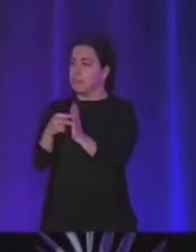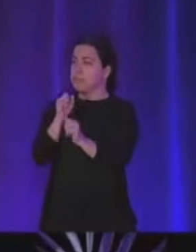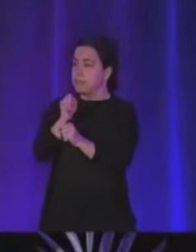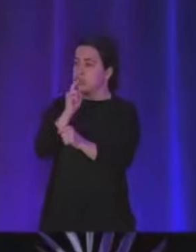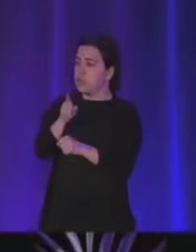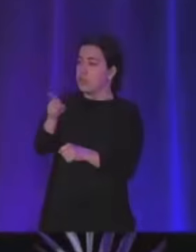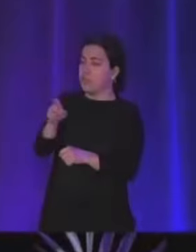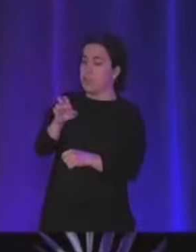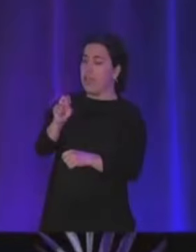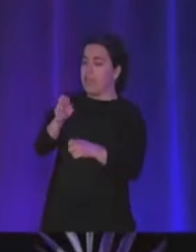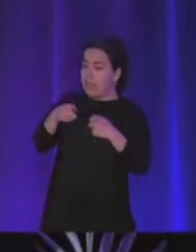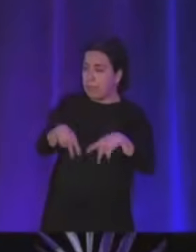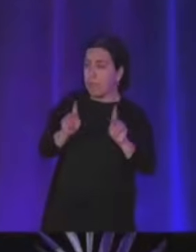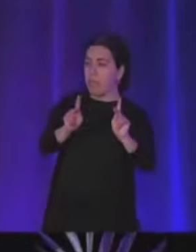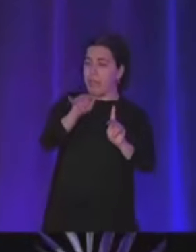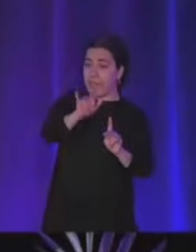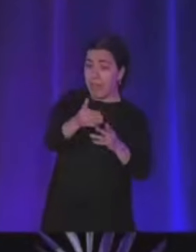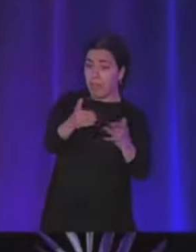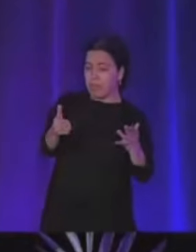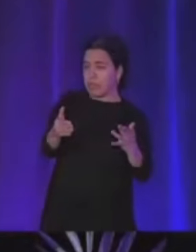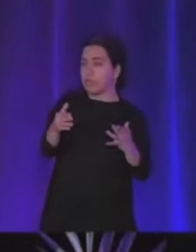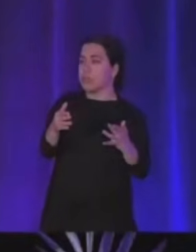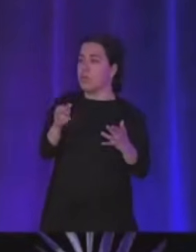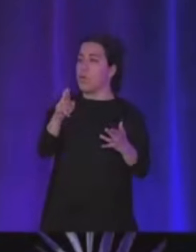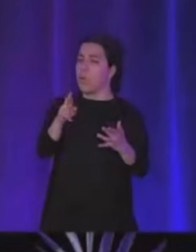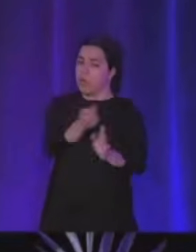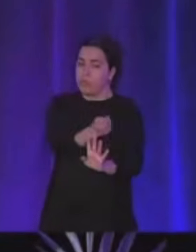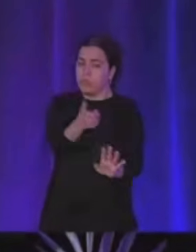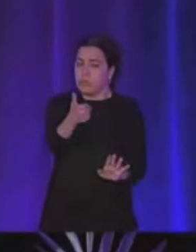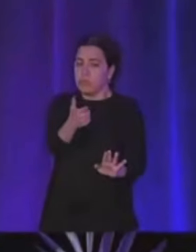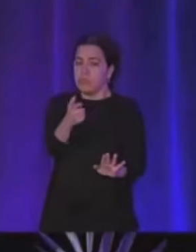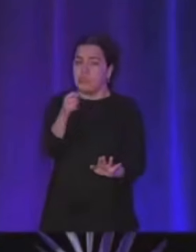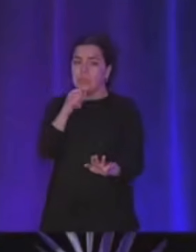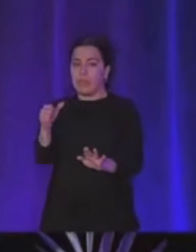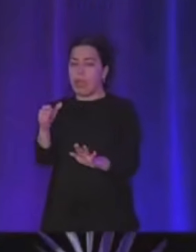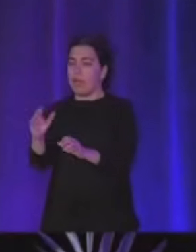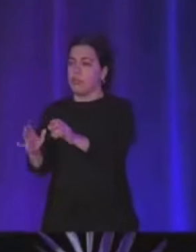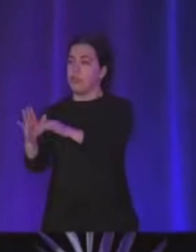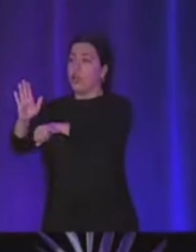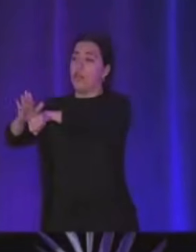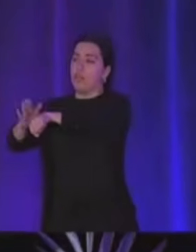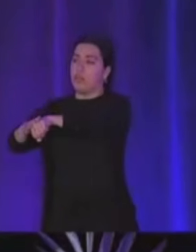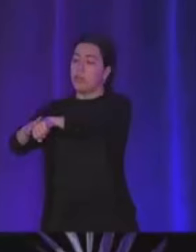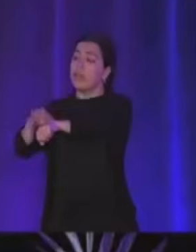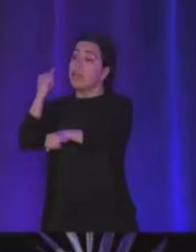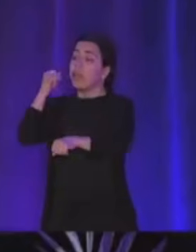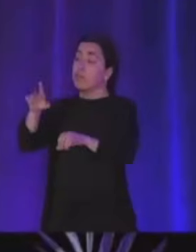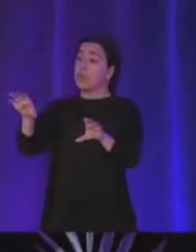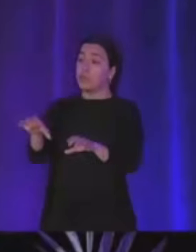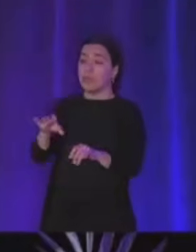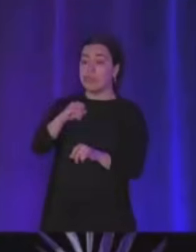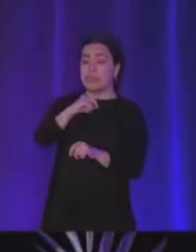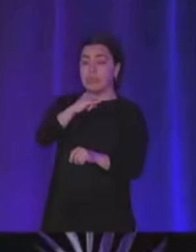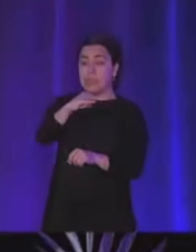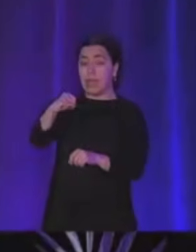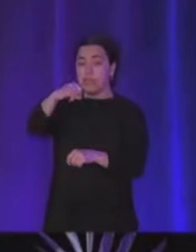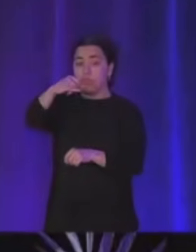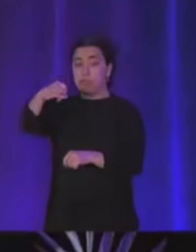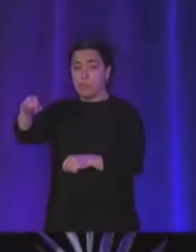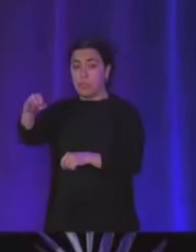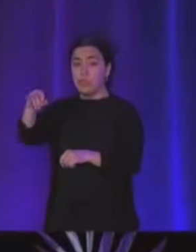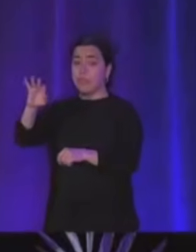thing. Also, fun fact, you can run ESLint with a -- fix command, so it'll auto-fix all the things that are wrong in your code